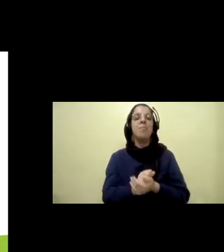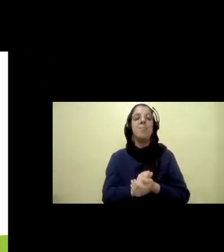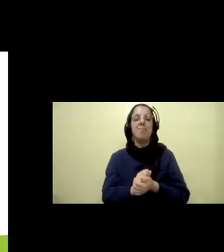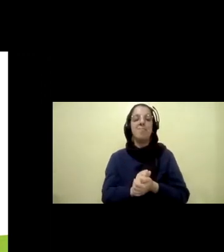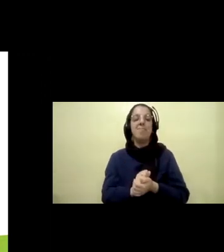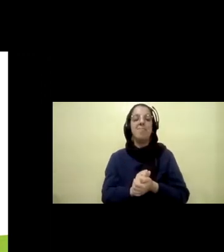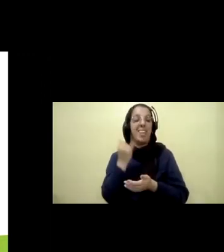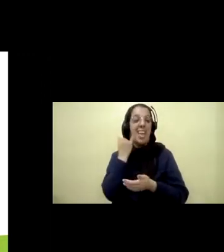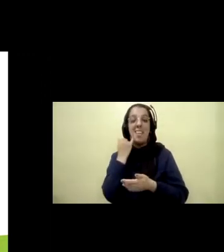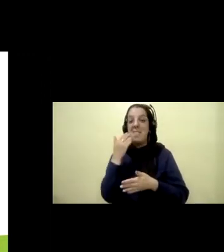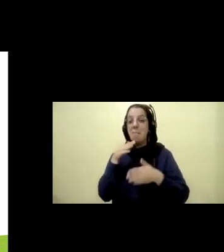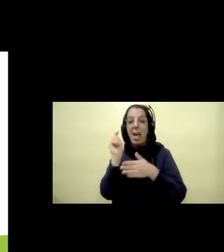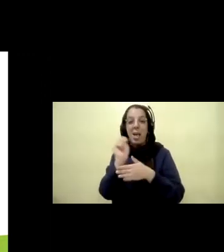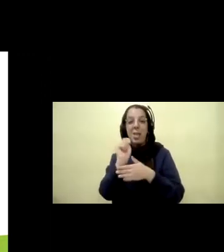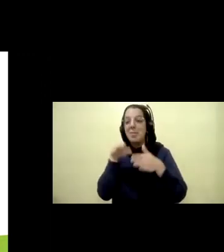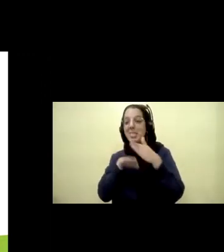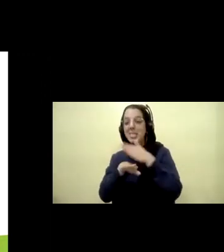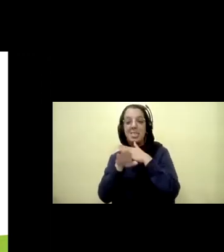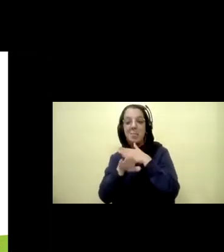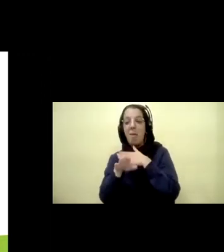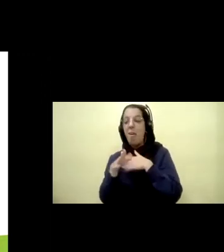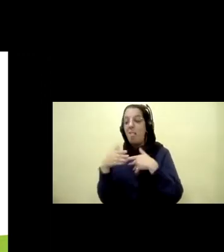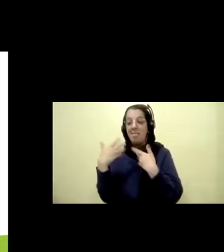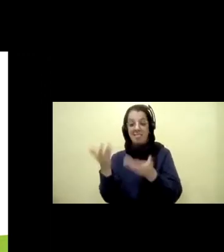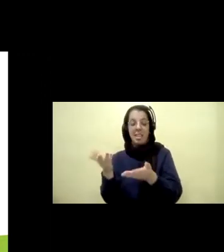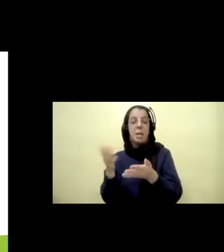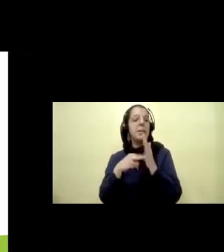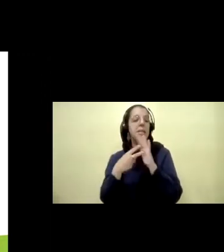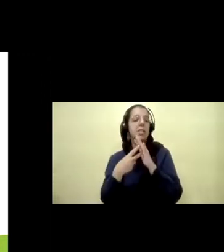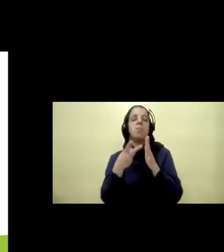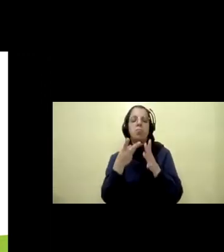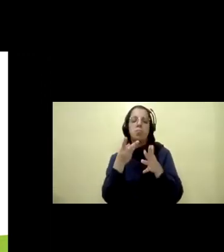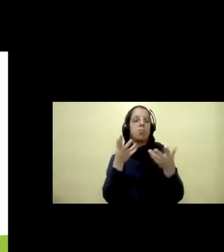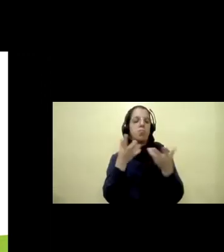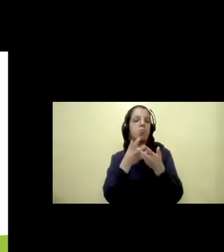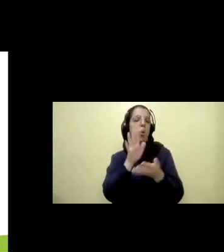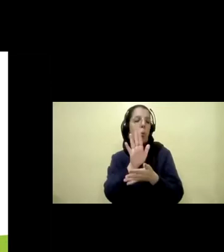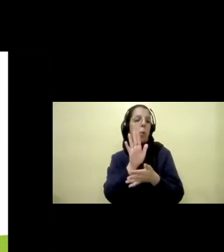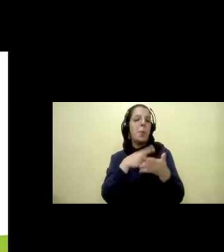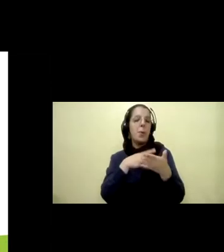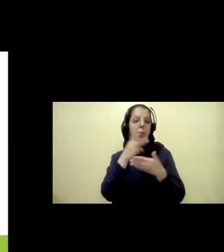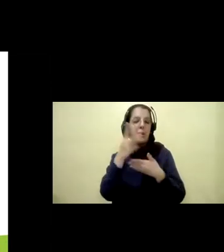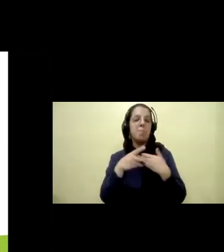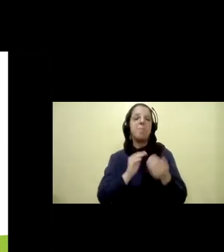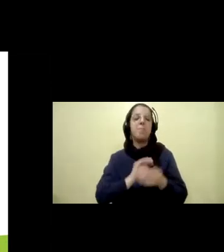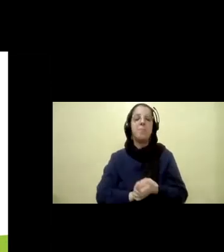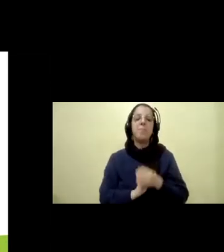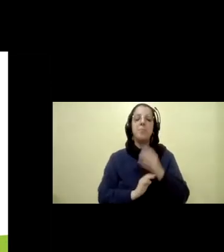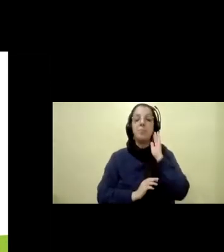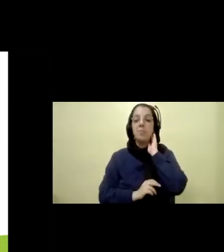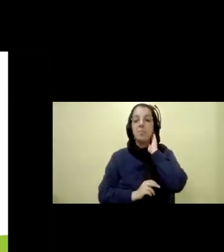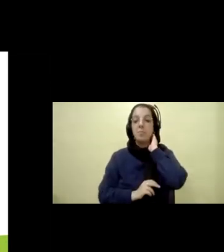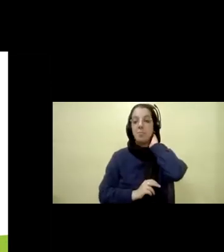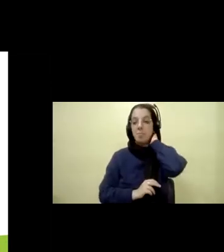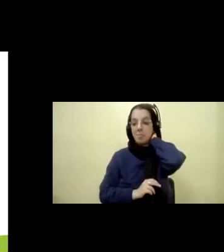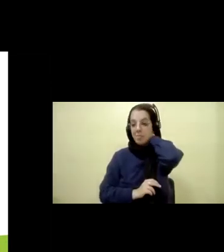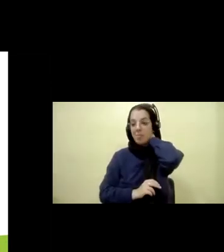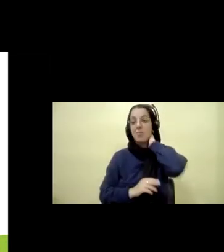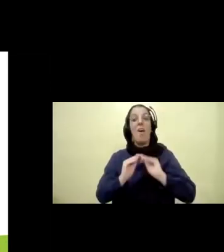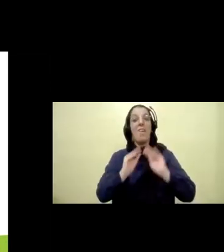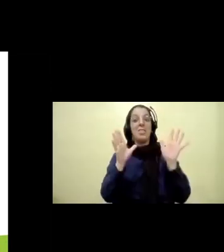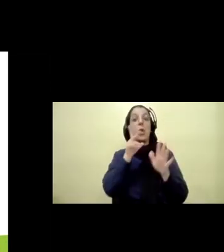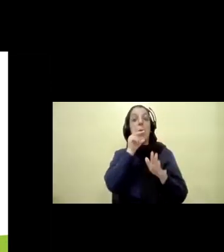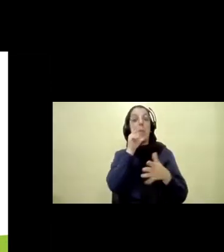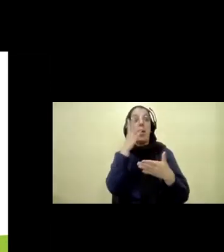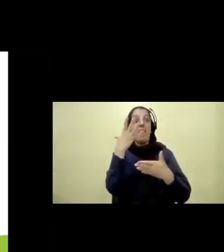you're programming for the public. And, obviously as an artist, as a theater artist, being in a park, I've worked